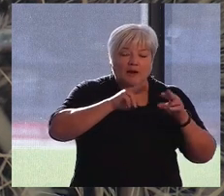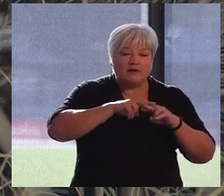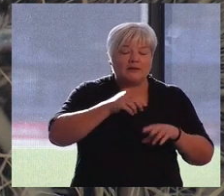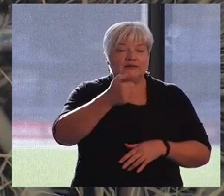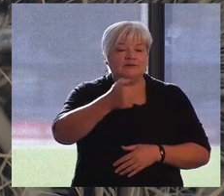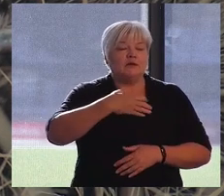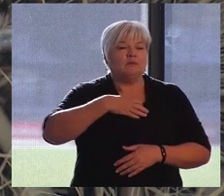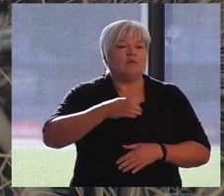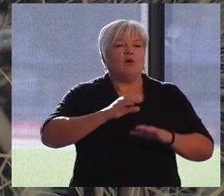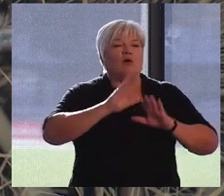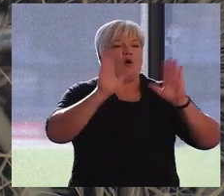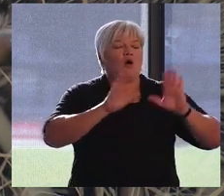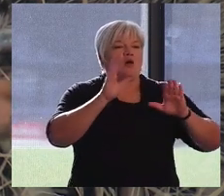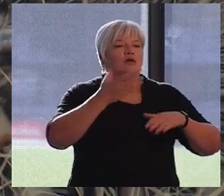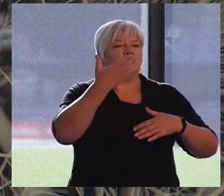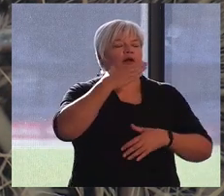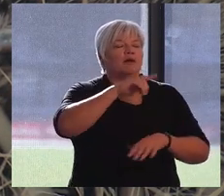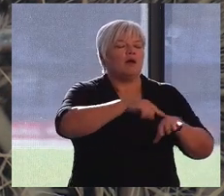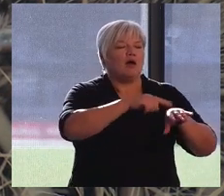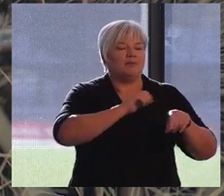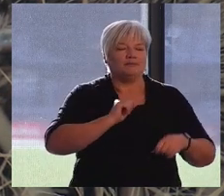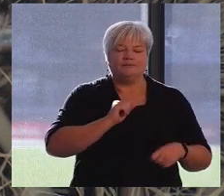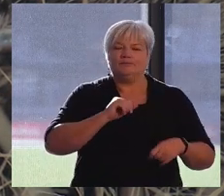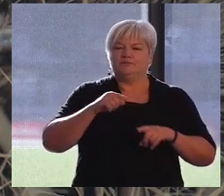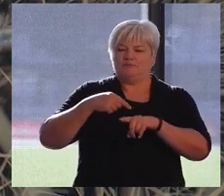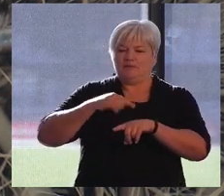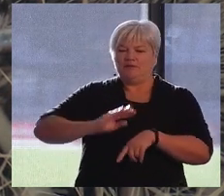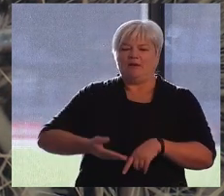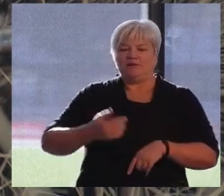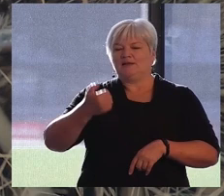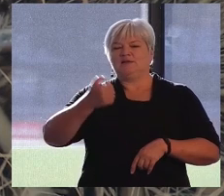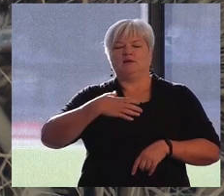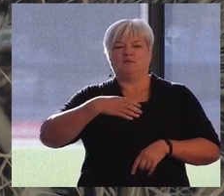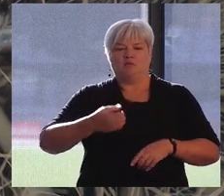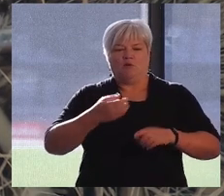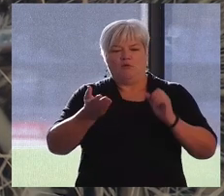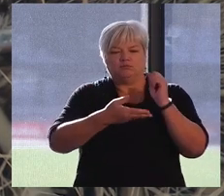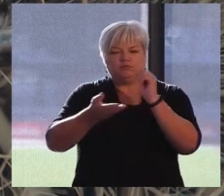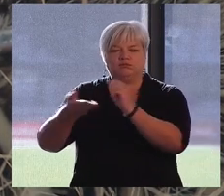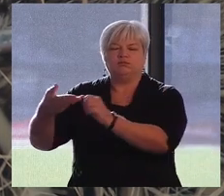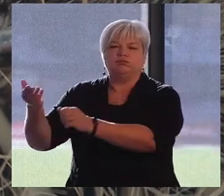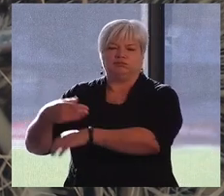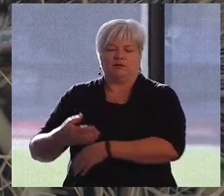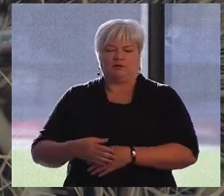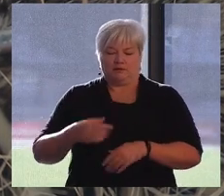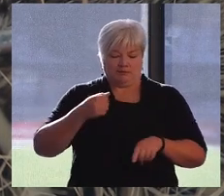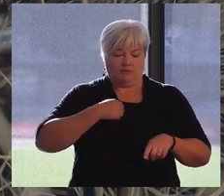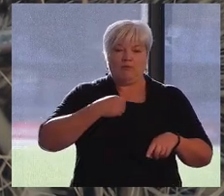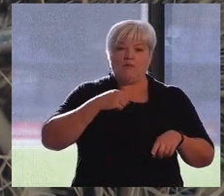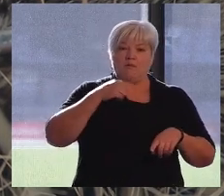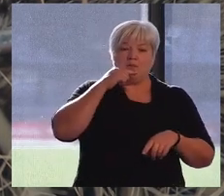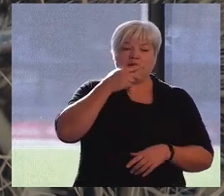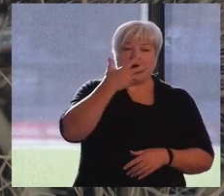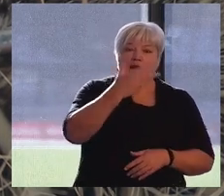more harvests. My son is now 8. He's going to be 14 in 6 years. And that's the same age I was when I became